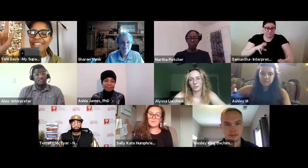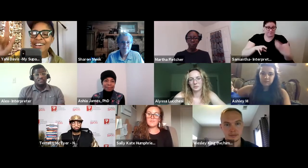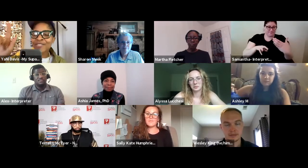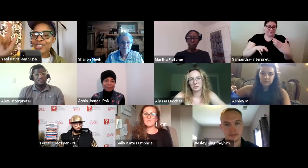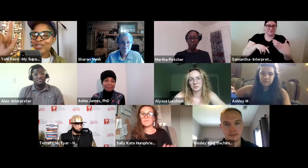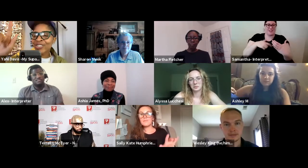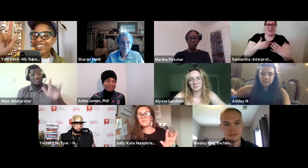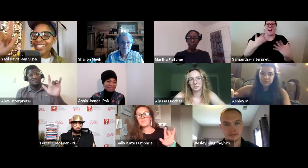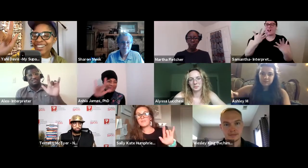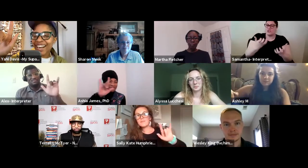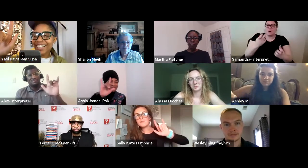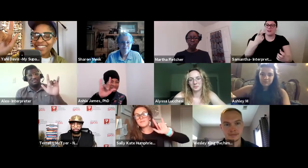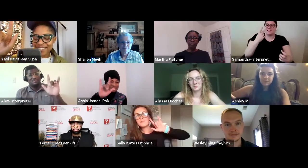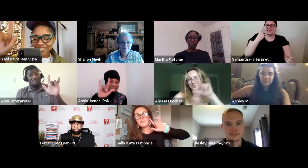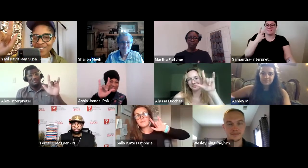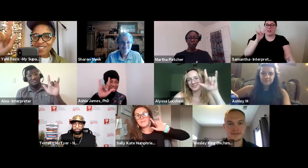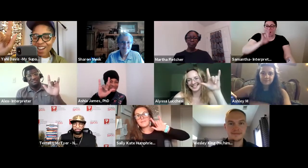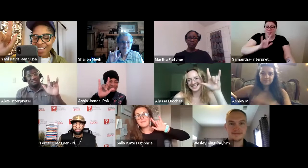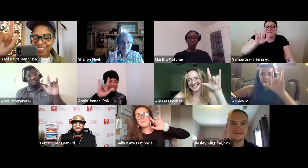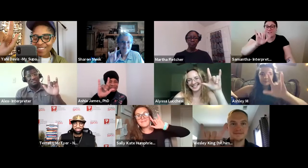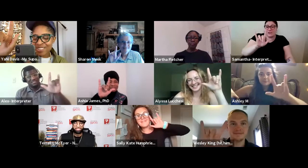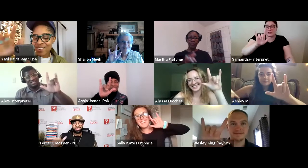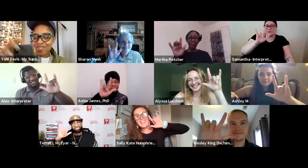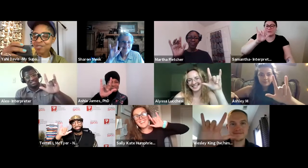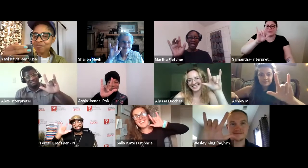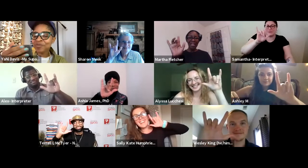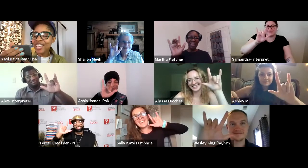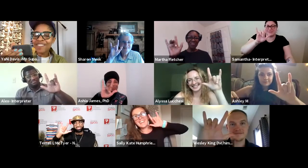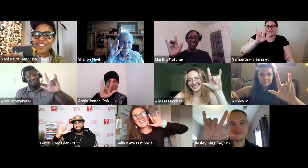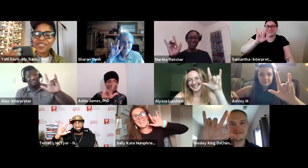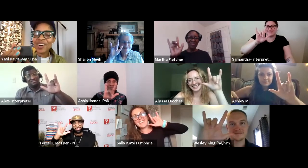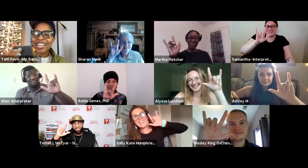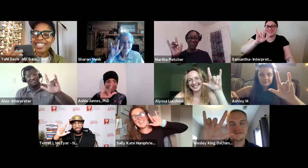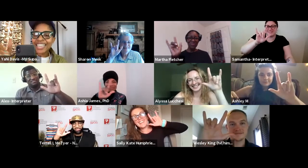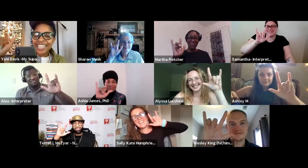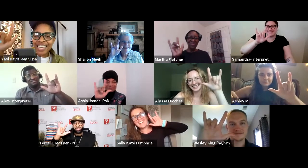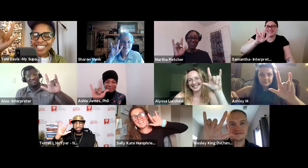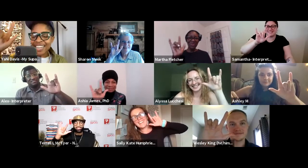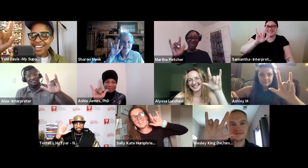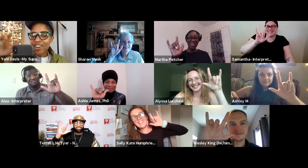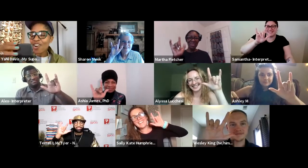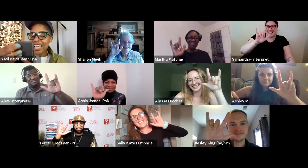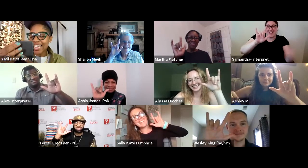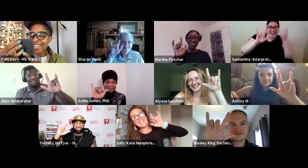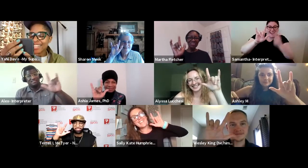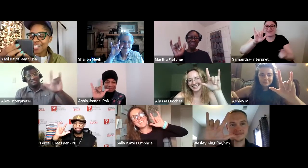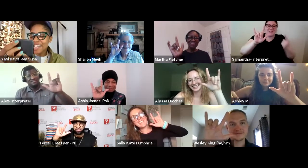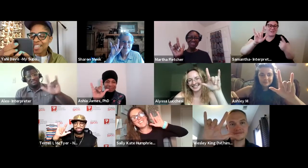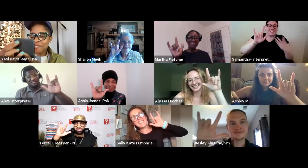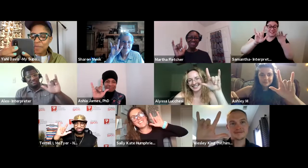say, I love you. I love you. I love you. If everyone that's there, go